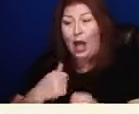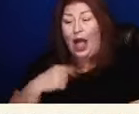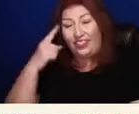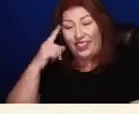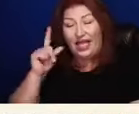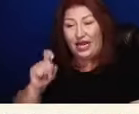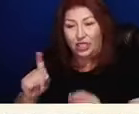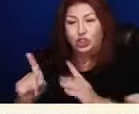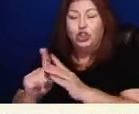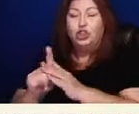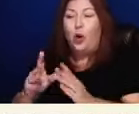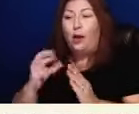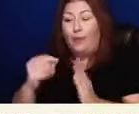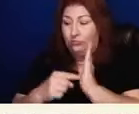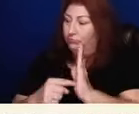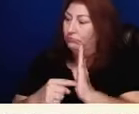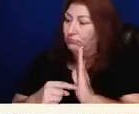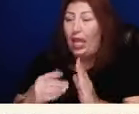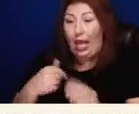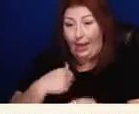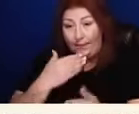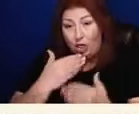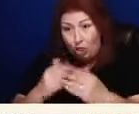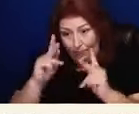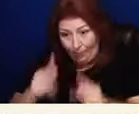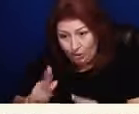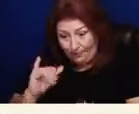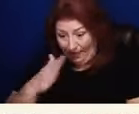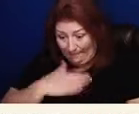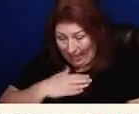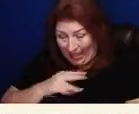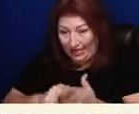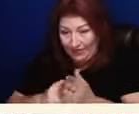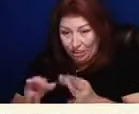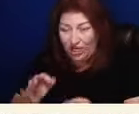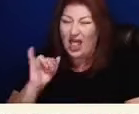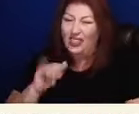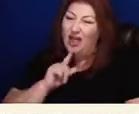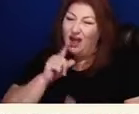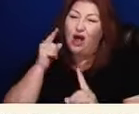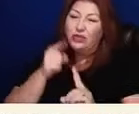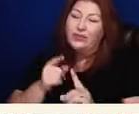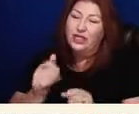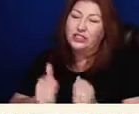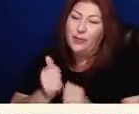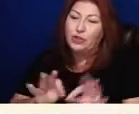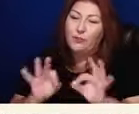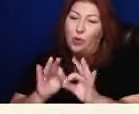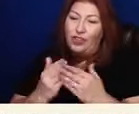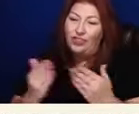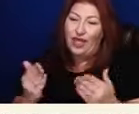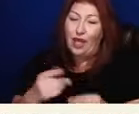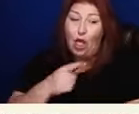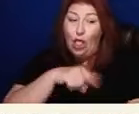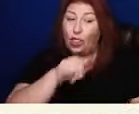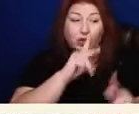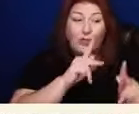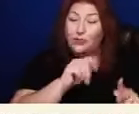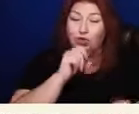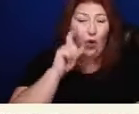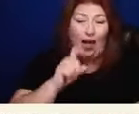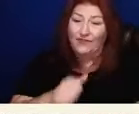I being a good person by my own definition? And that ultimately is the most important thing, because those other people don't have to live with you every day. You're the one